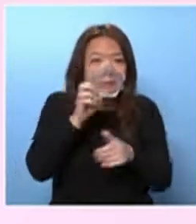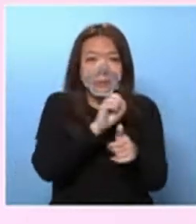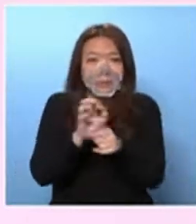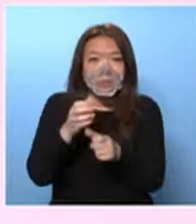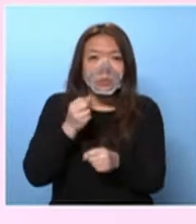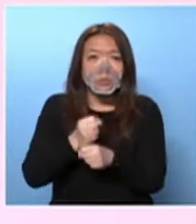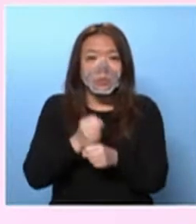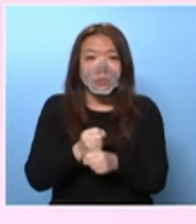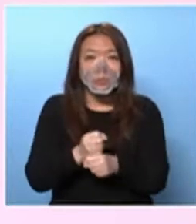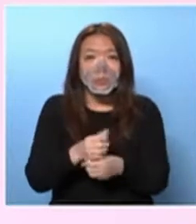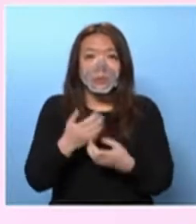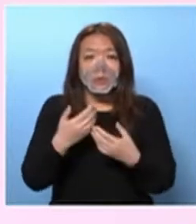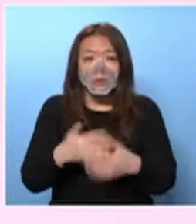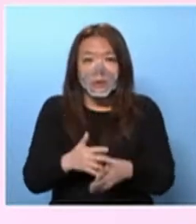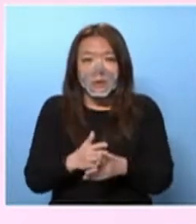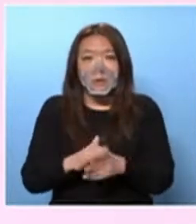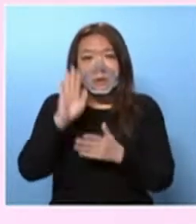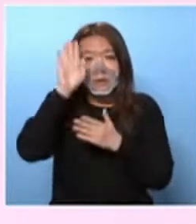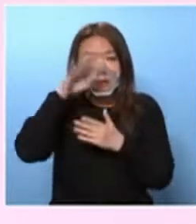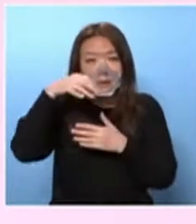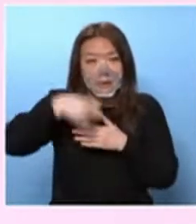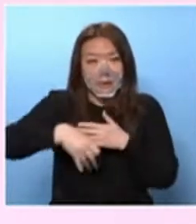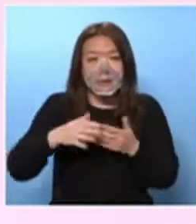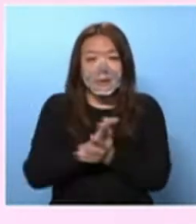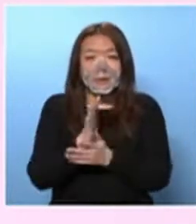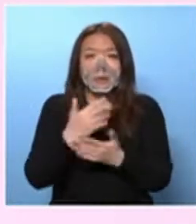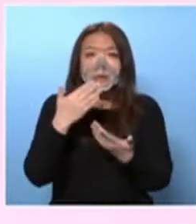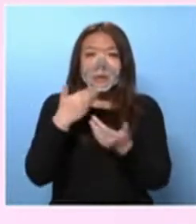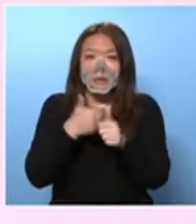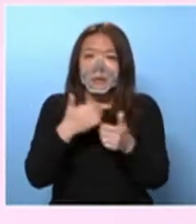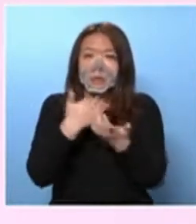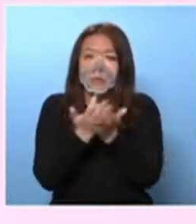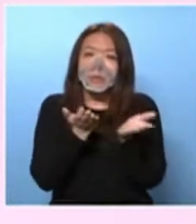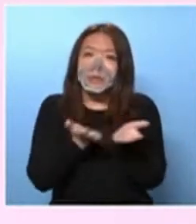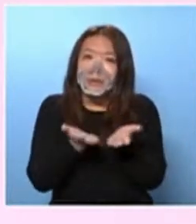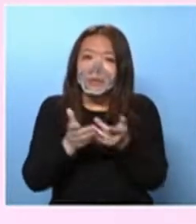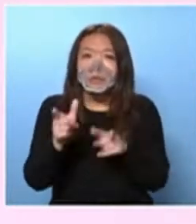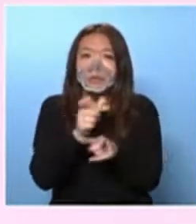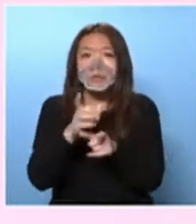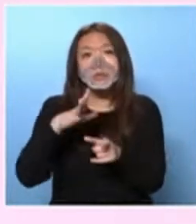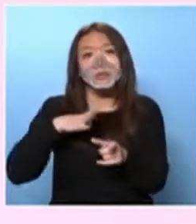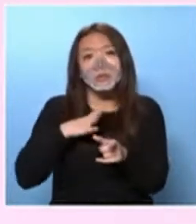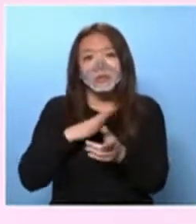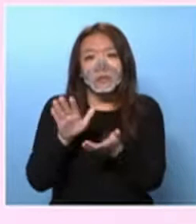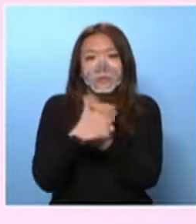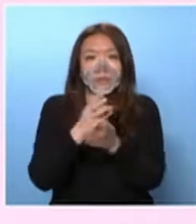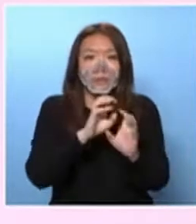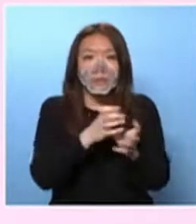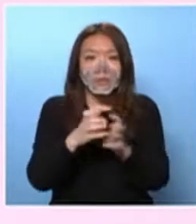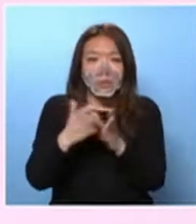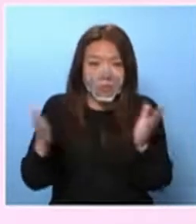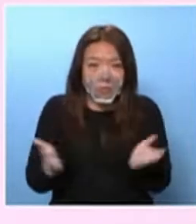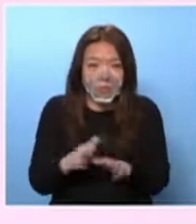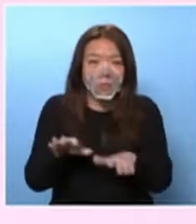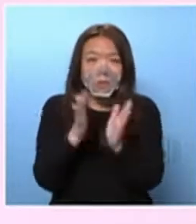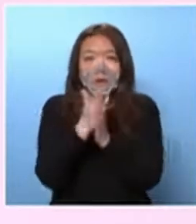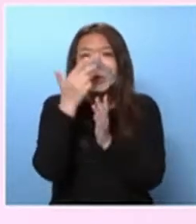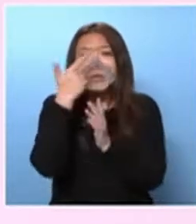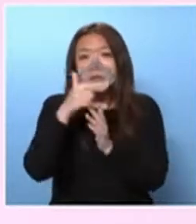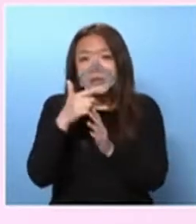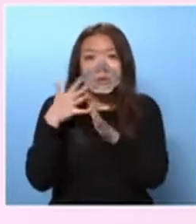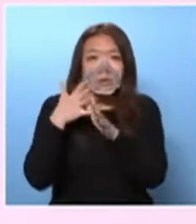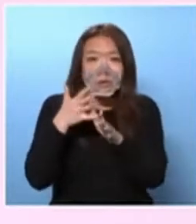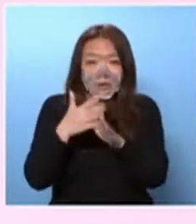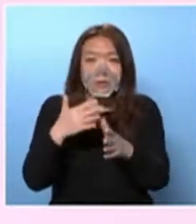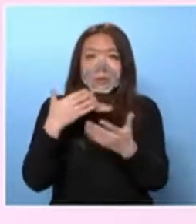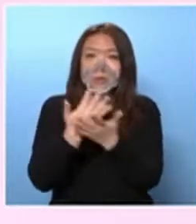of Hong Kong's tourism in the long run. Depending on the circumstances of individual source markets, a new tourism brand promotion campaign will be